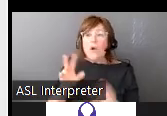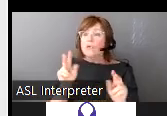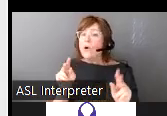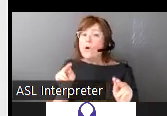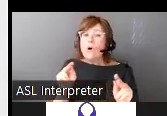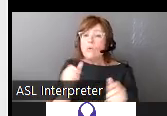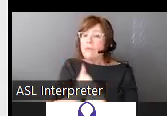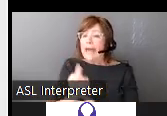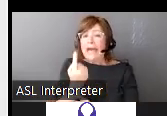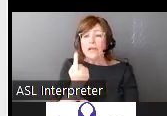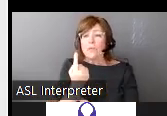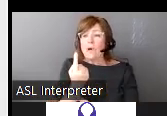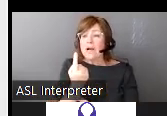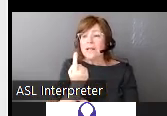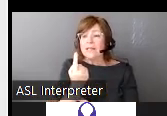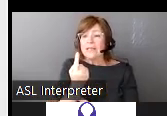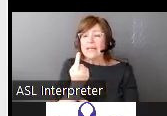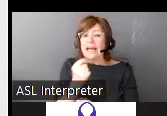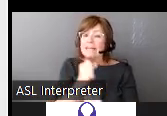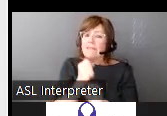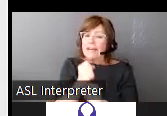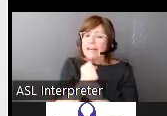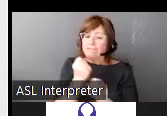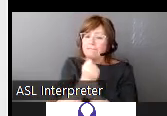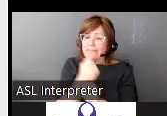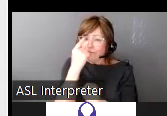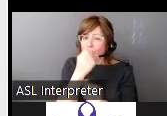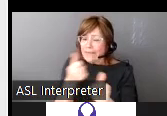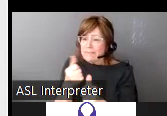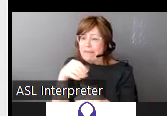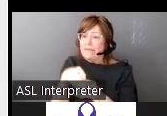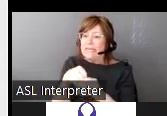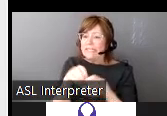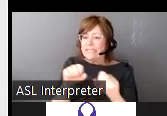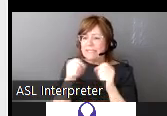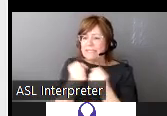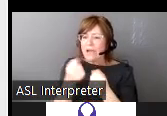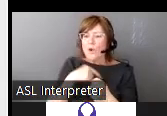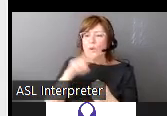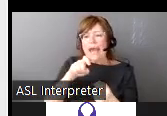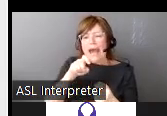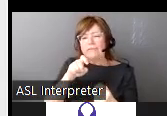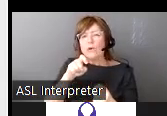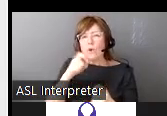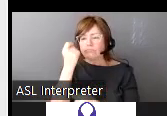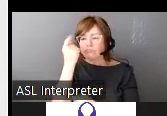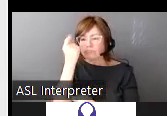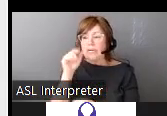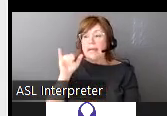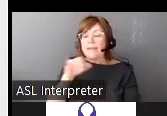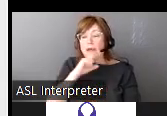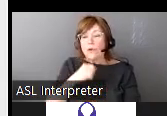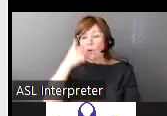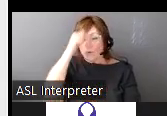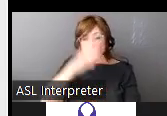everyone is fighting for themselves in society. So we all need to be understanding," end quote. This older man in his early 70s